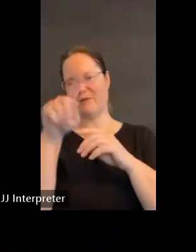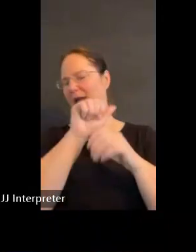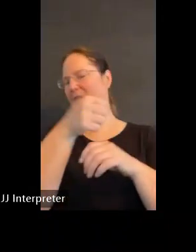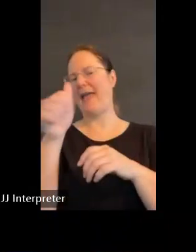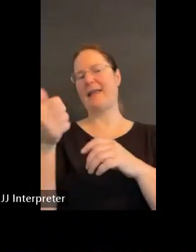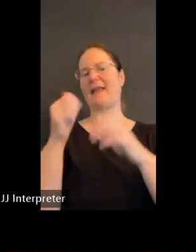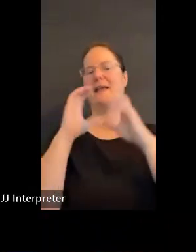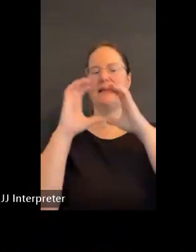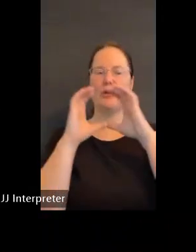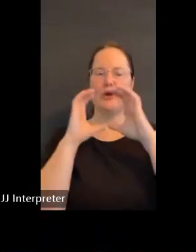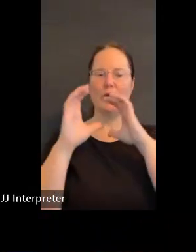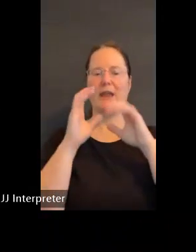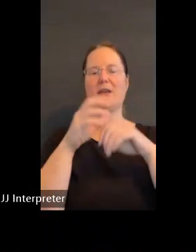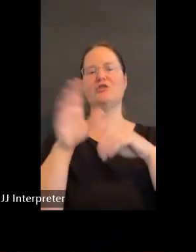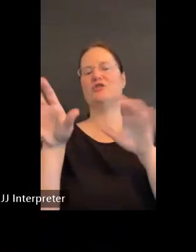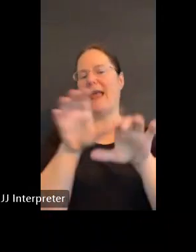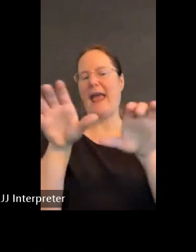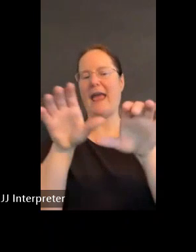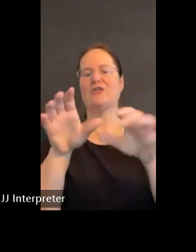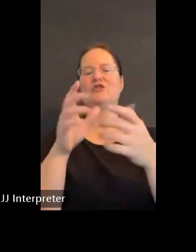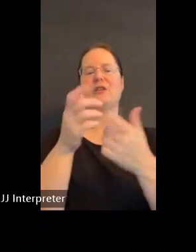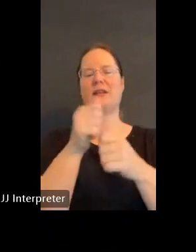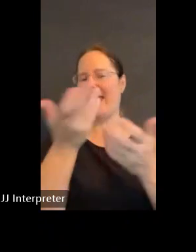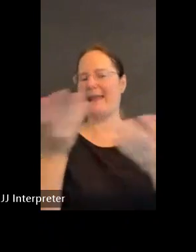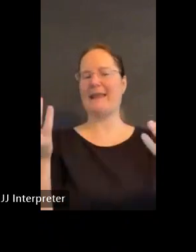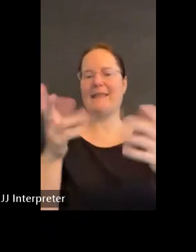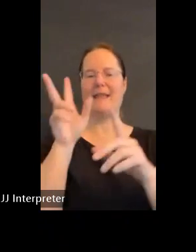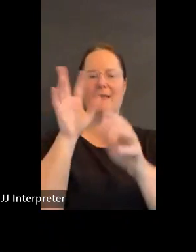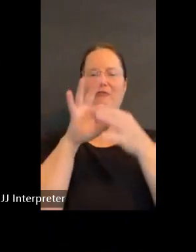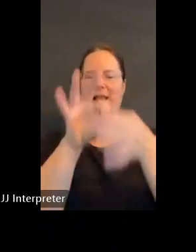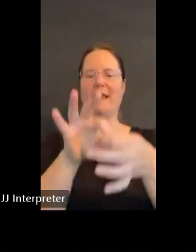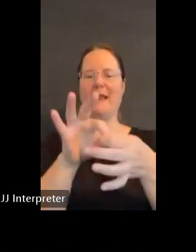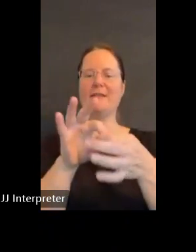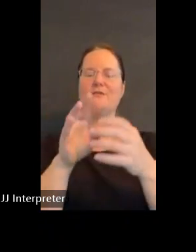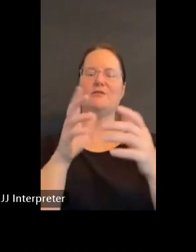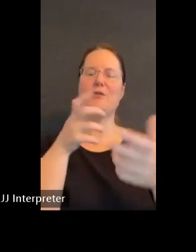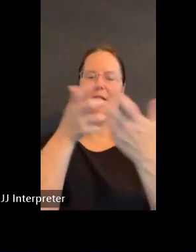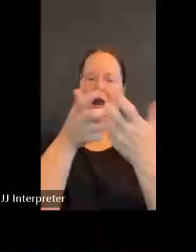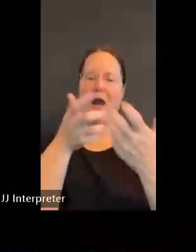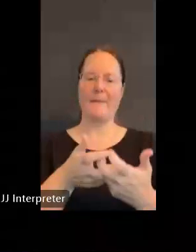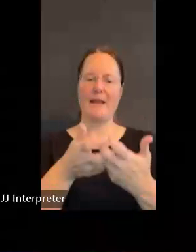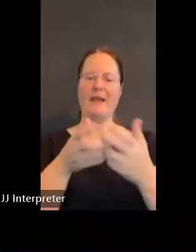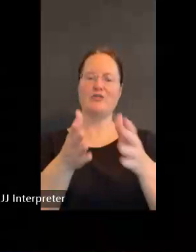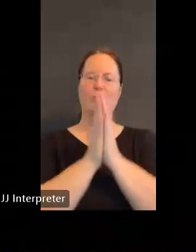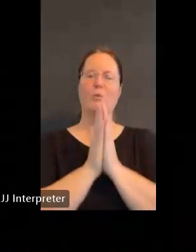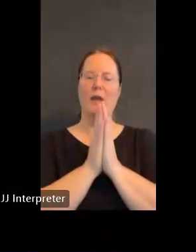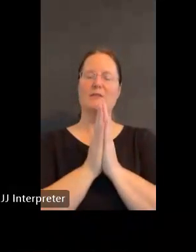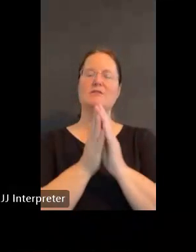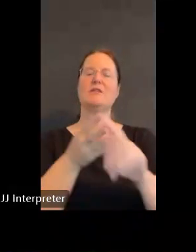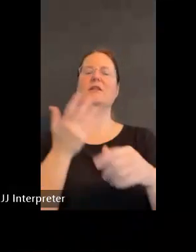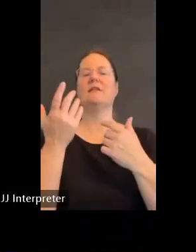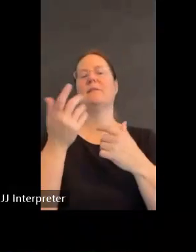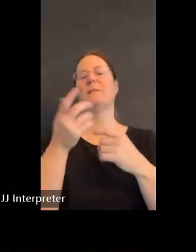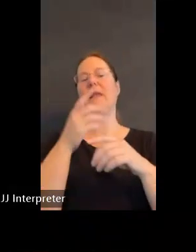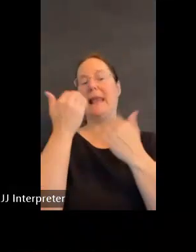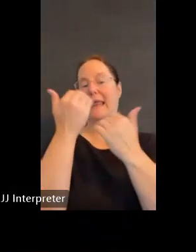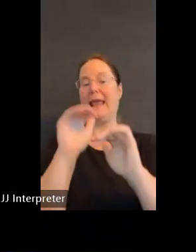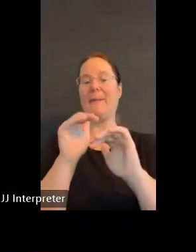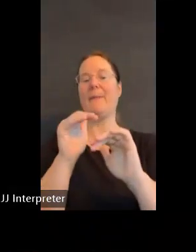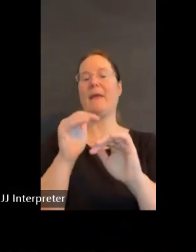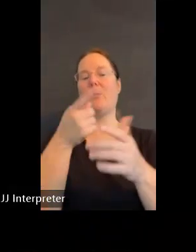and modification requests. You want to limit the information that you're requesting from your tenants to what's absolutely needed to process